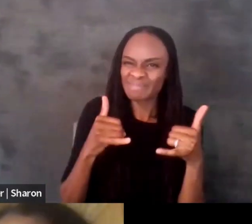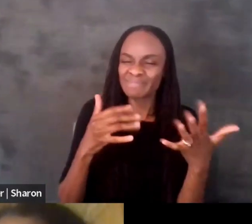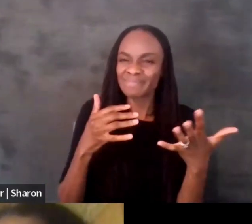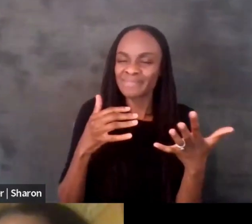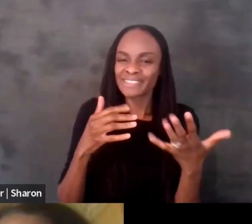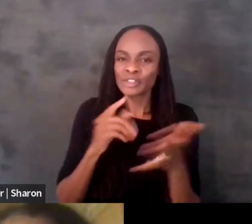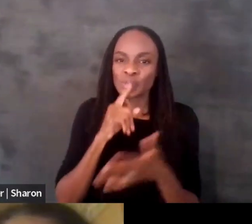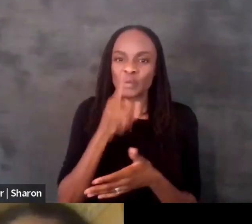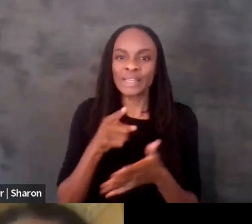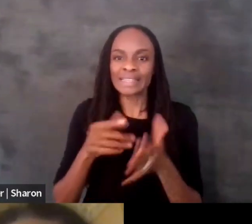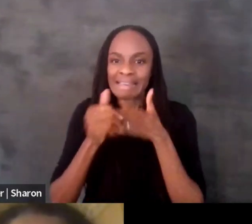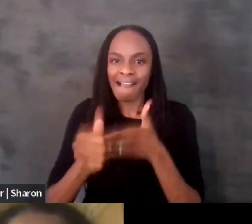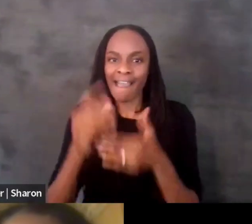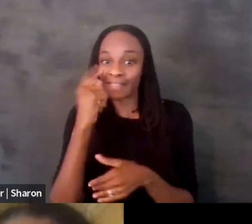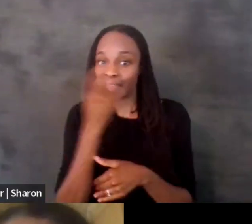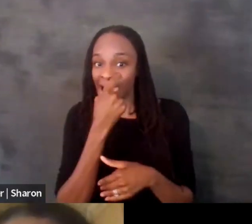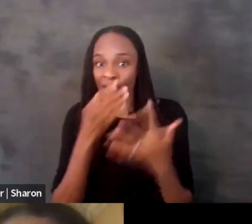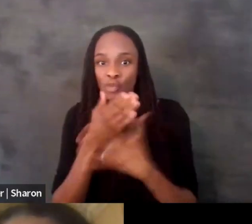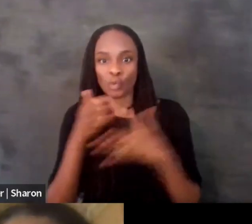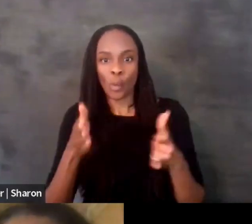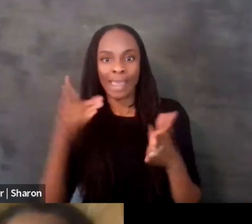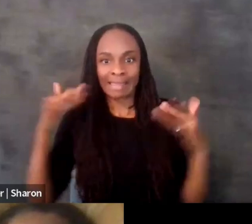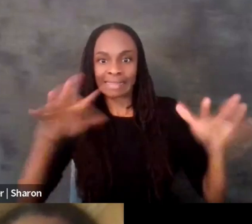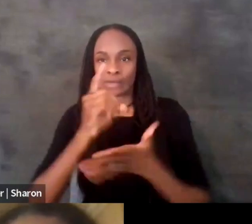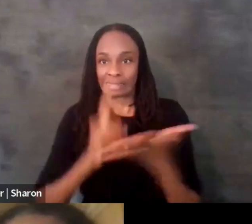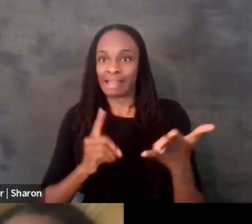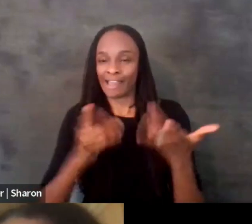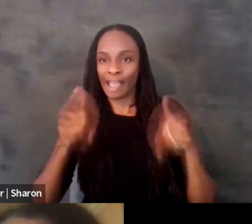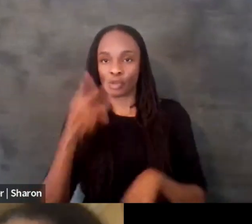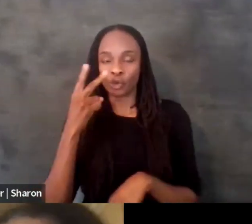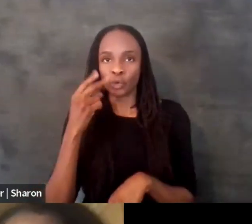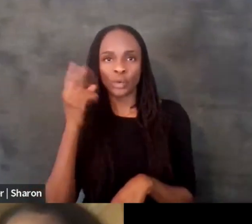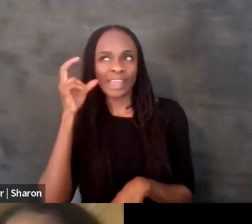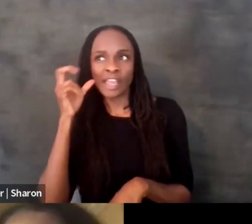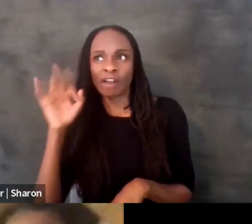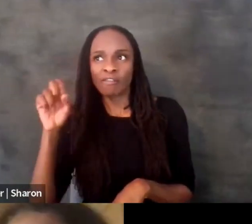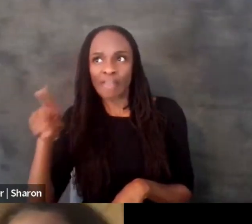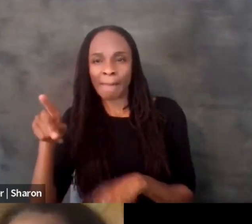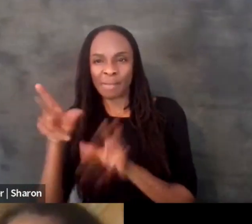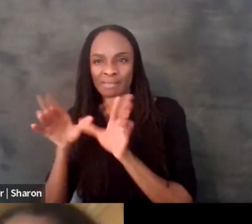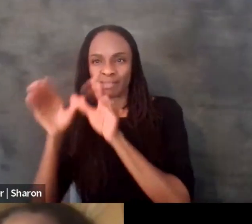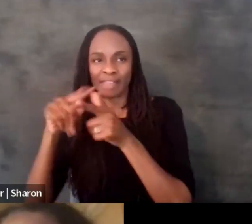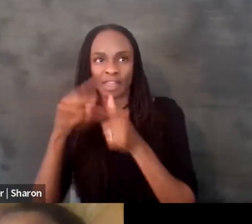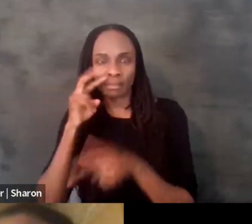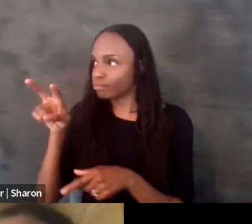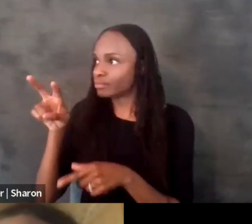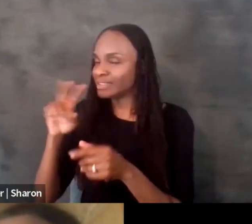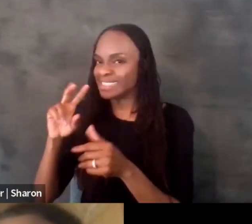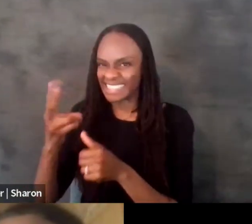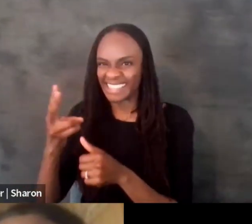you see a flap there, so you hear the flap, and so you see yeah. it. Then you see, hear something there, and then your eye travels. So a little bit